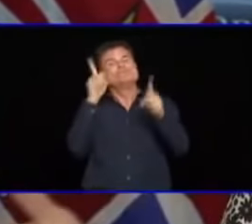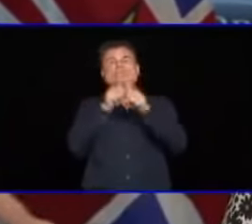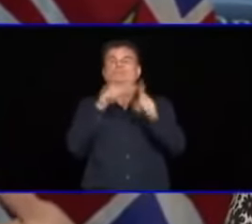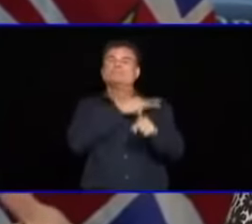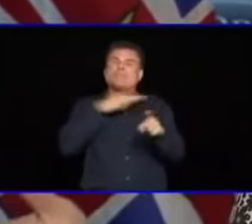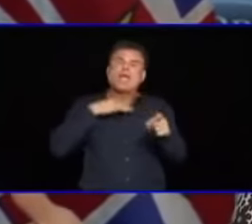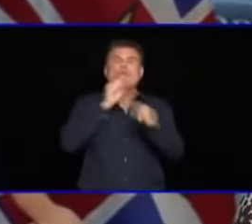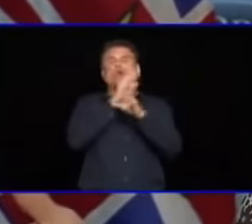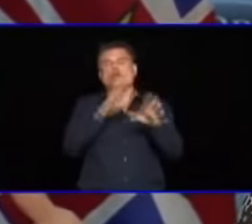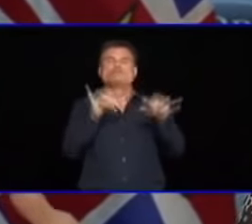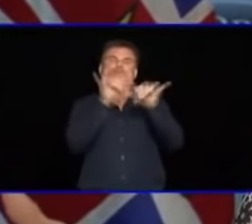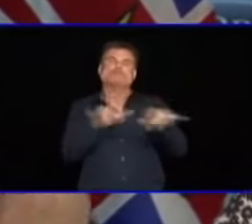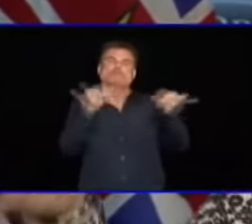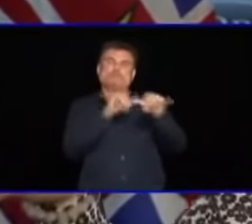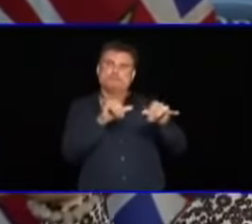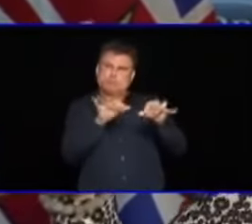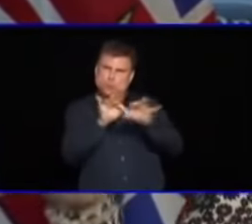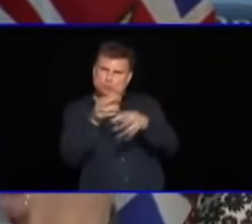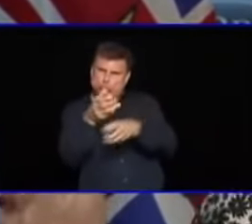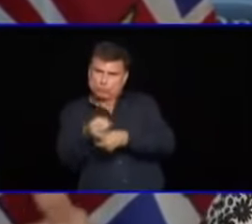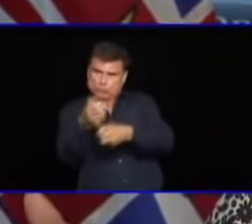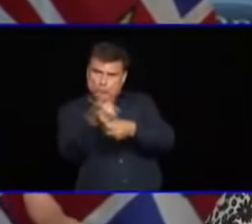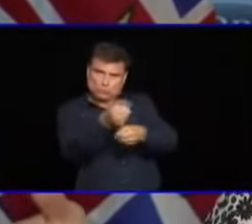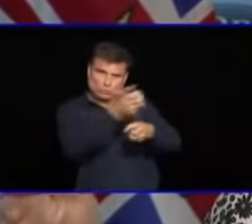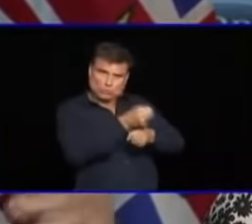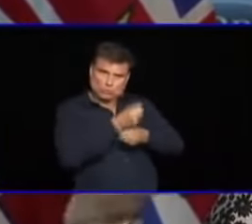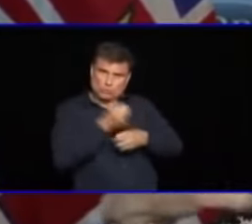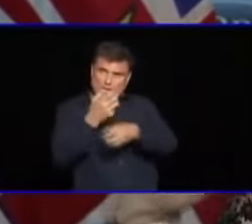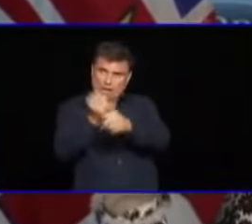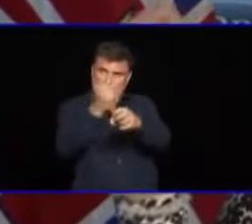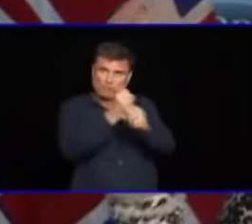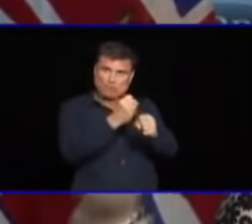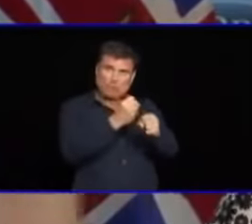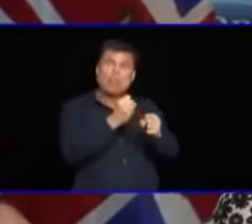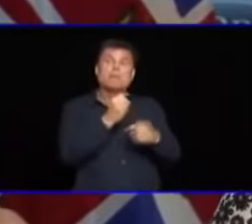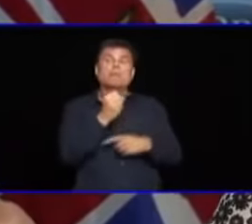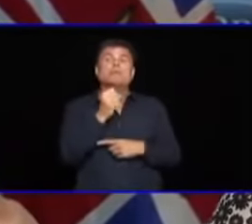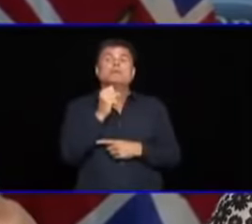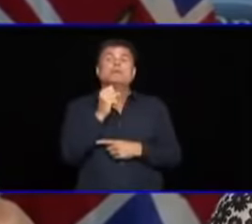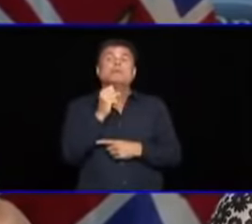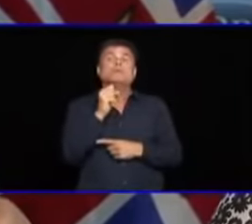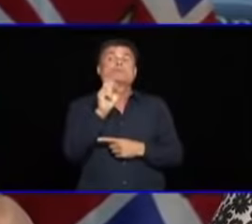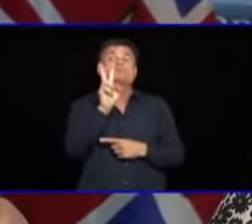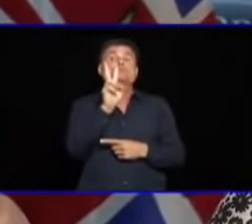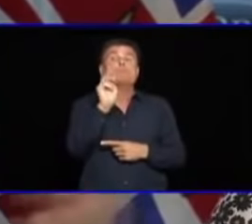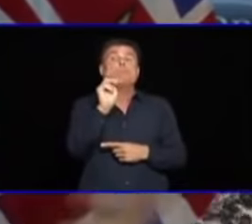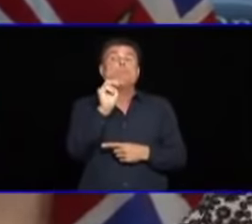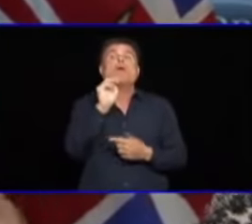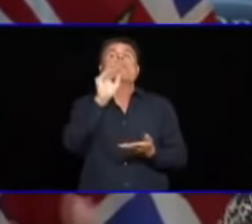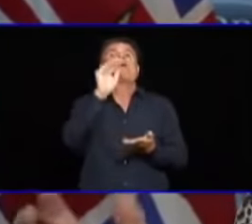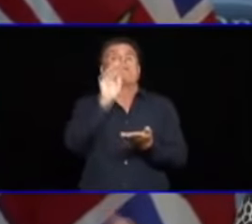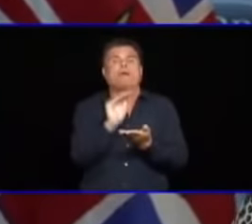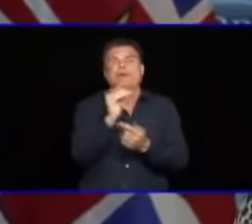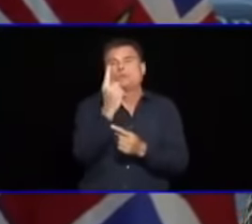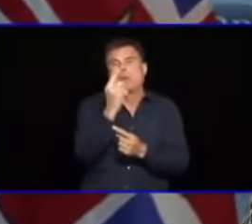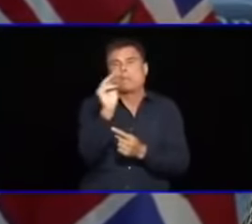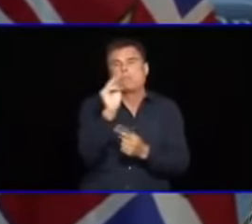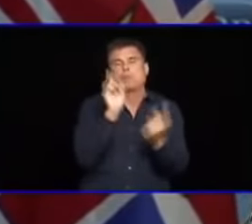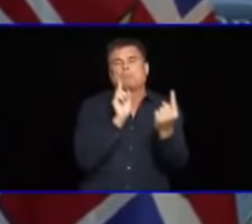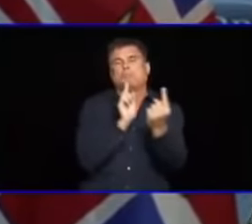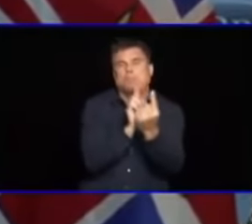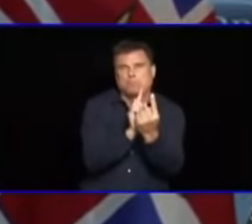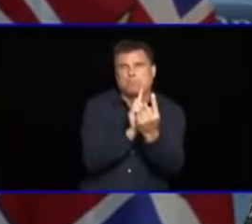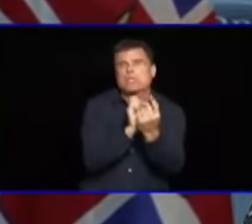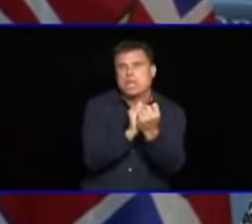are controlled situations where we have the same people, where we have a limited number of people that we are actually in that